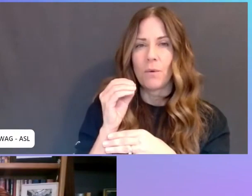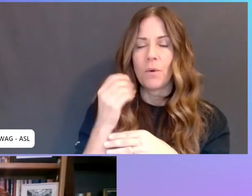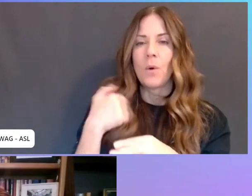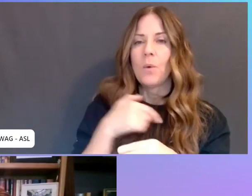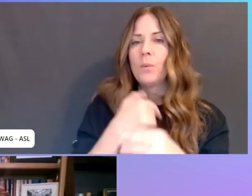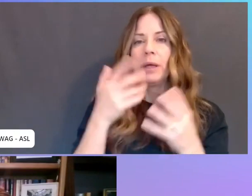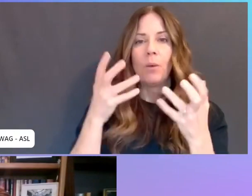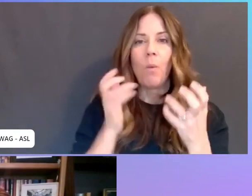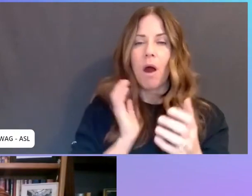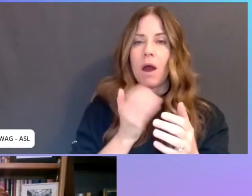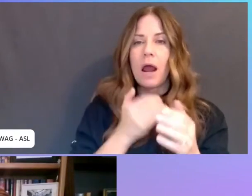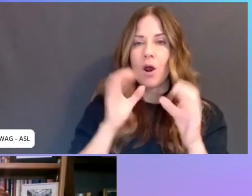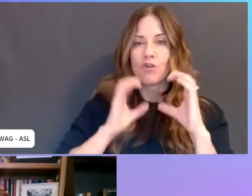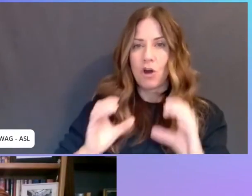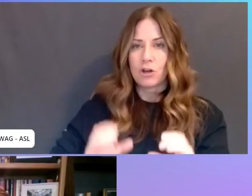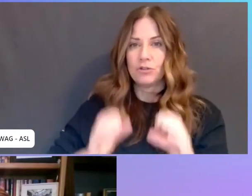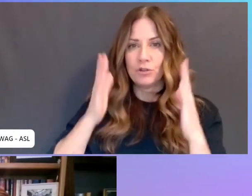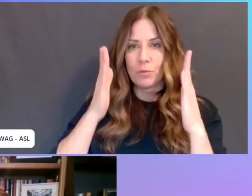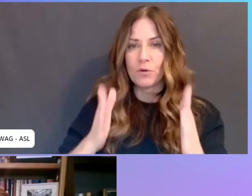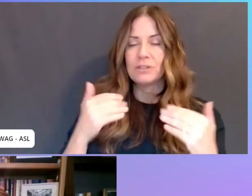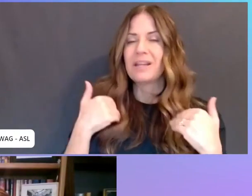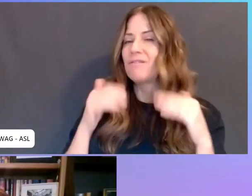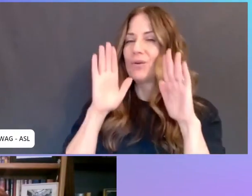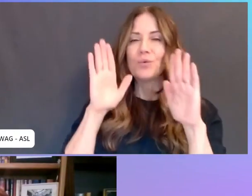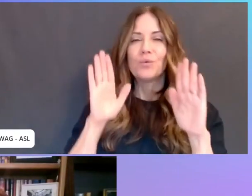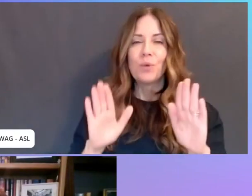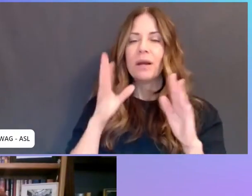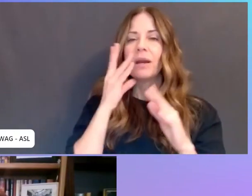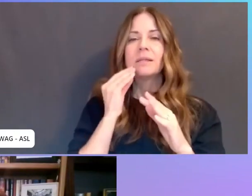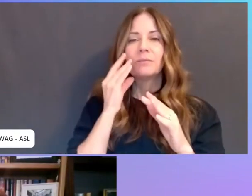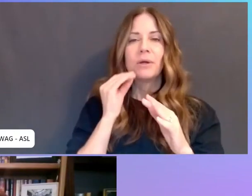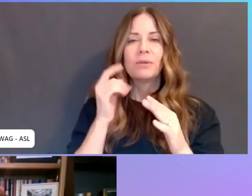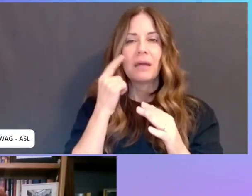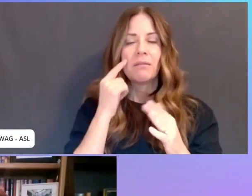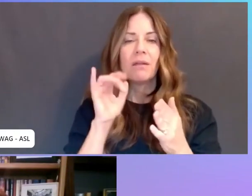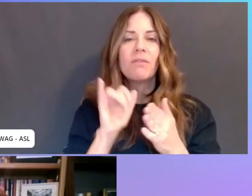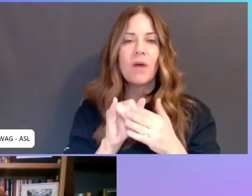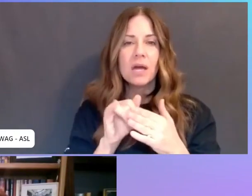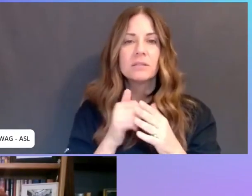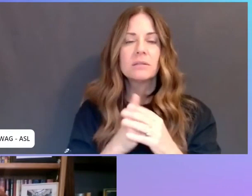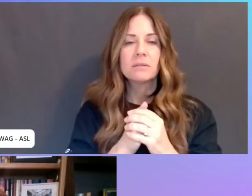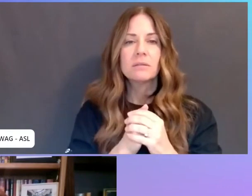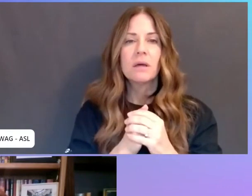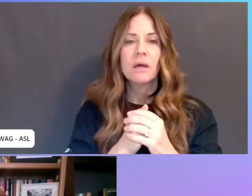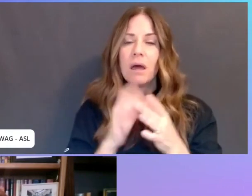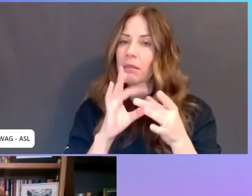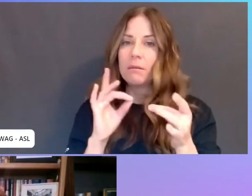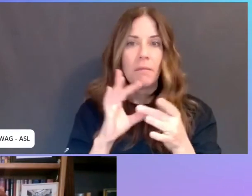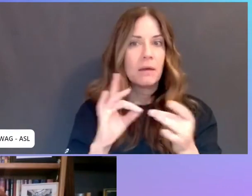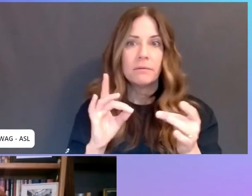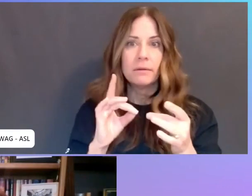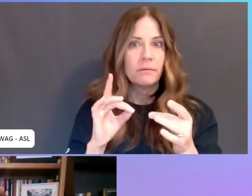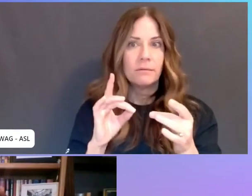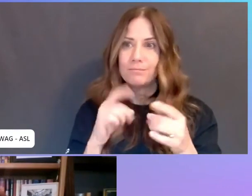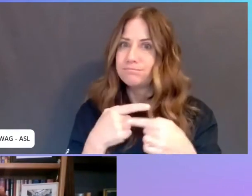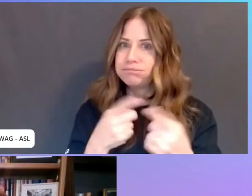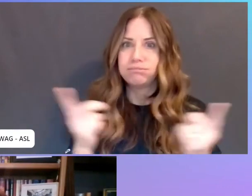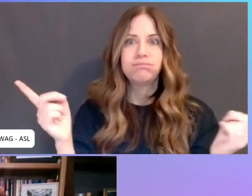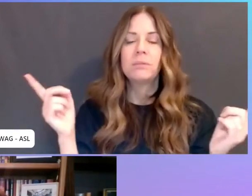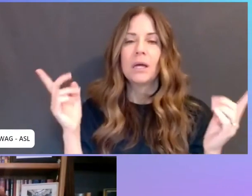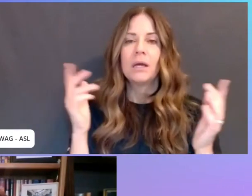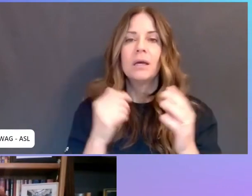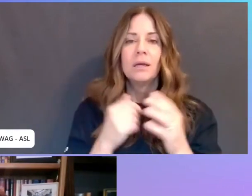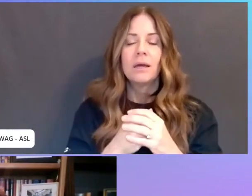we want our customers to have a great experience. Like, I think that's um, the message across the board. So I don't think